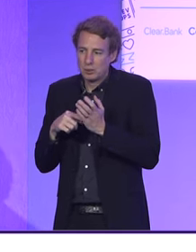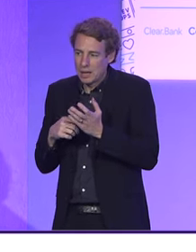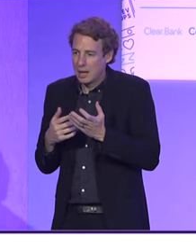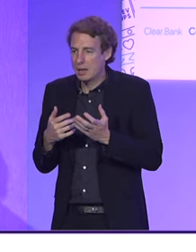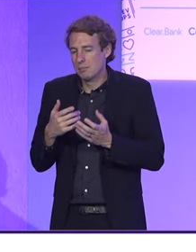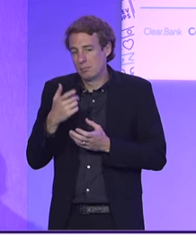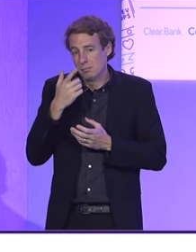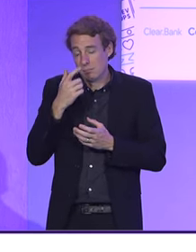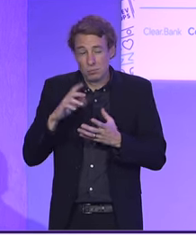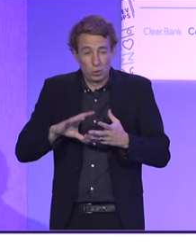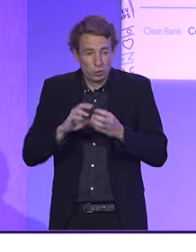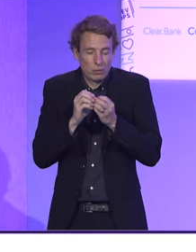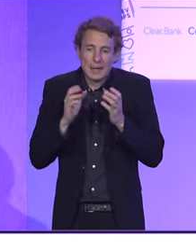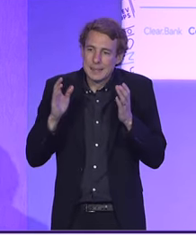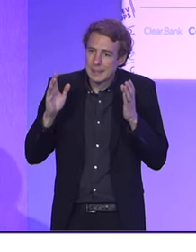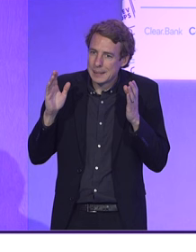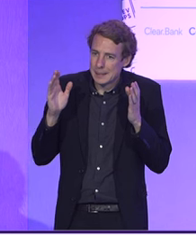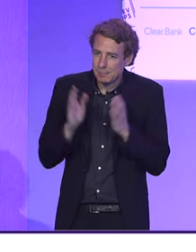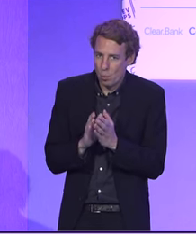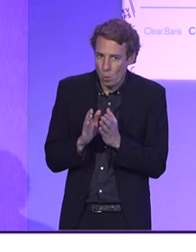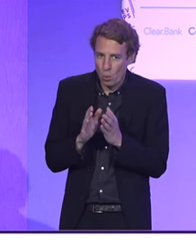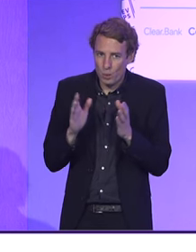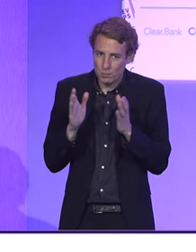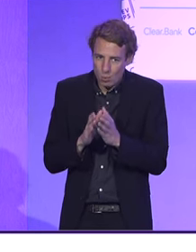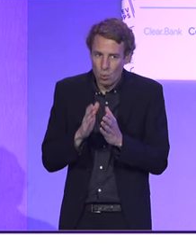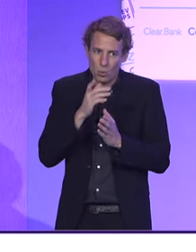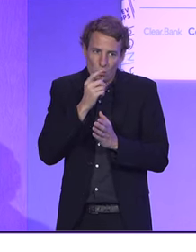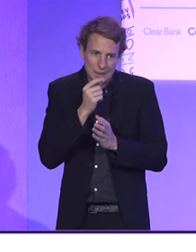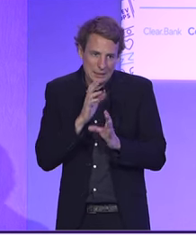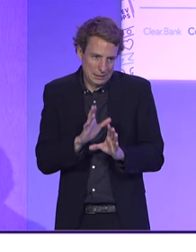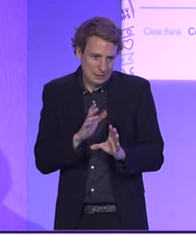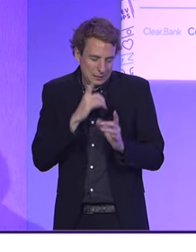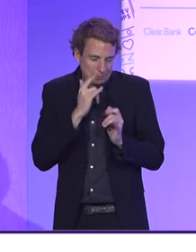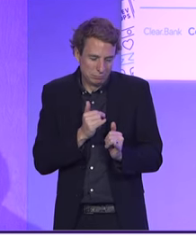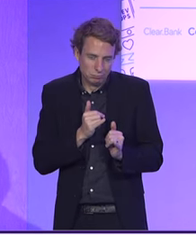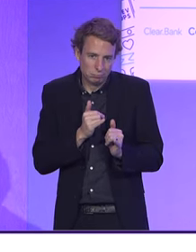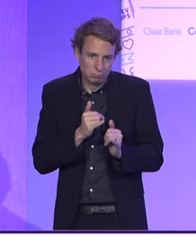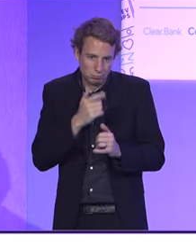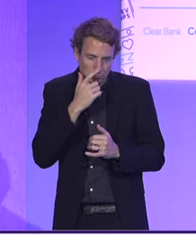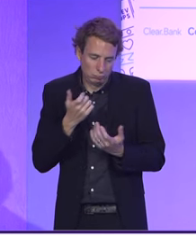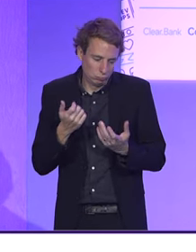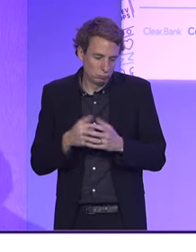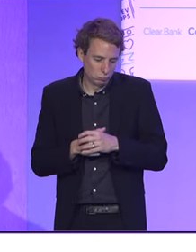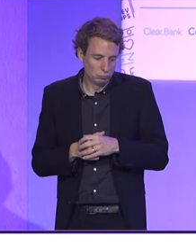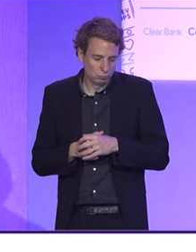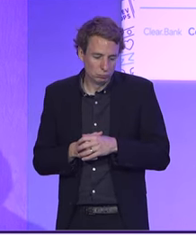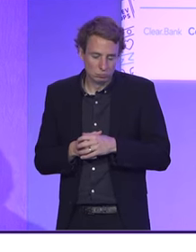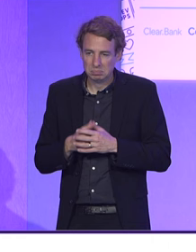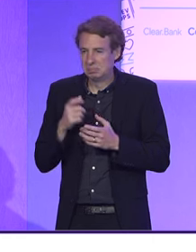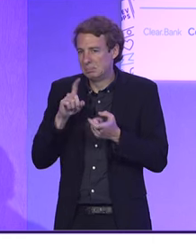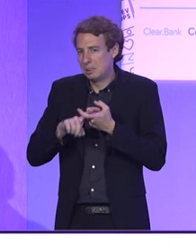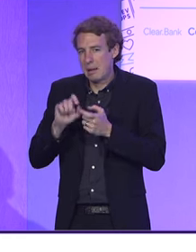basically create a small bash script that basically execute PyTest or execute whatever framework you have,